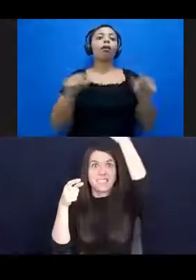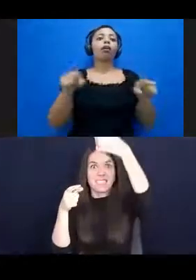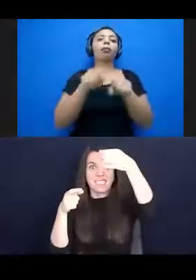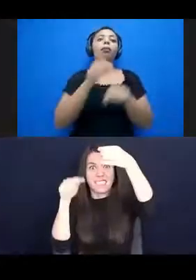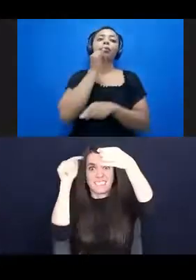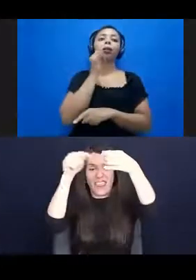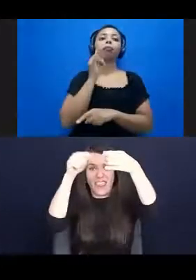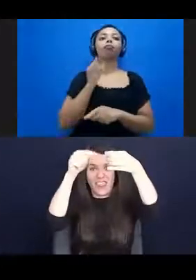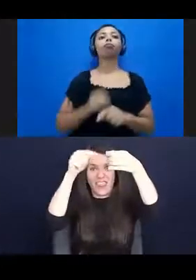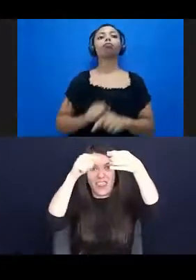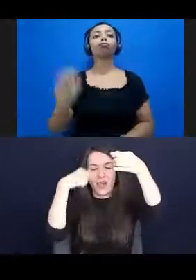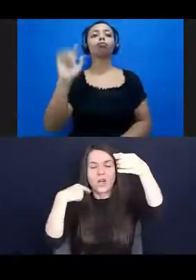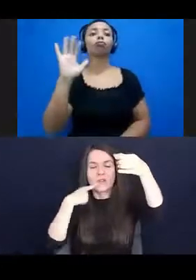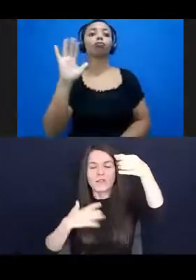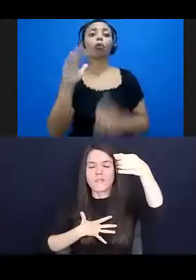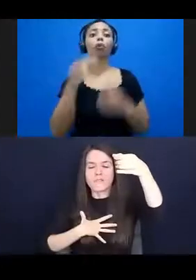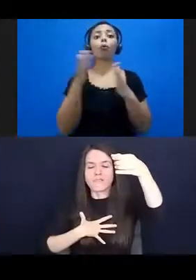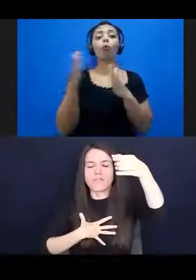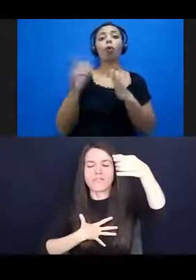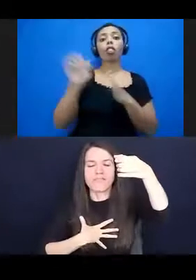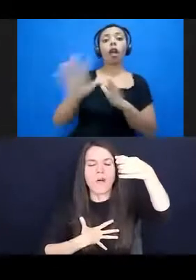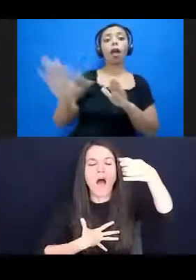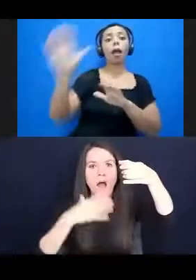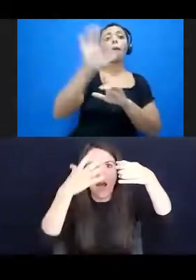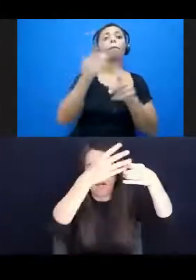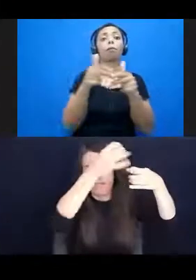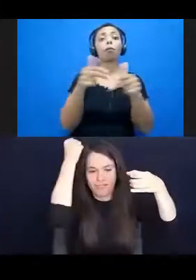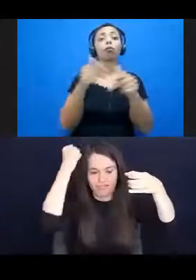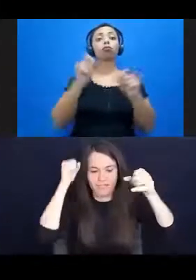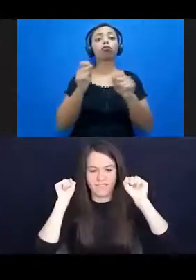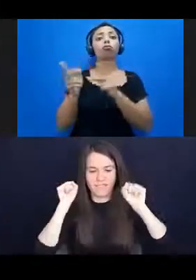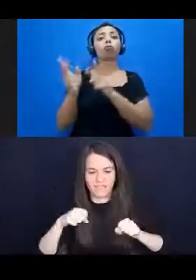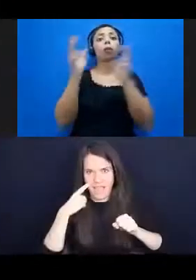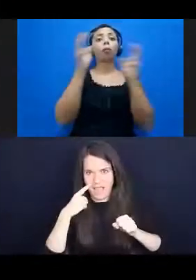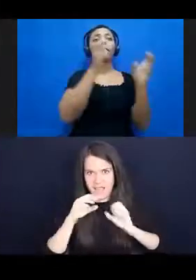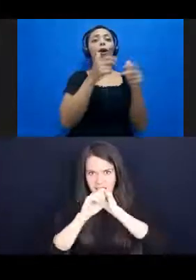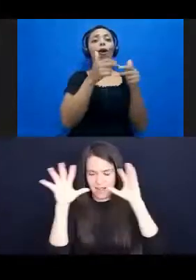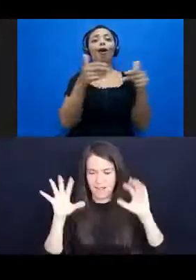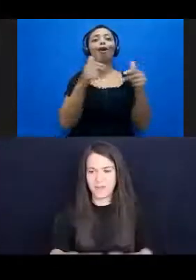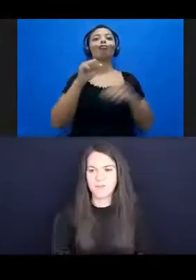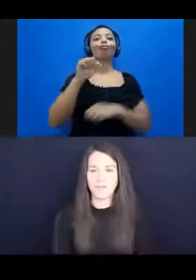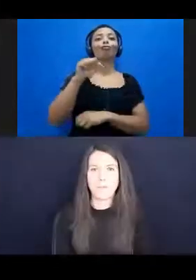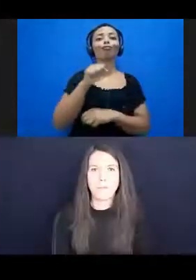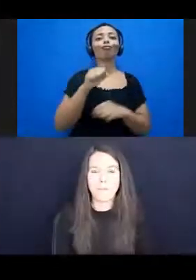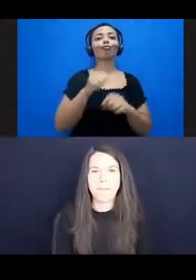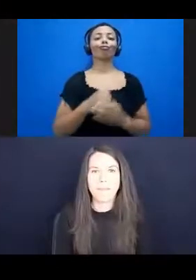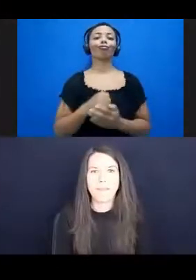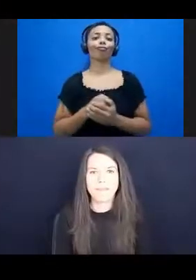now picked it up and has begun to steer towards that chest of drawers and the associated water